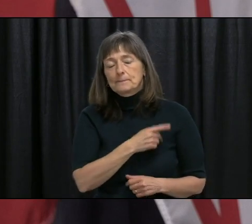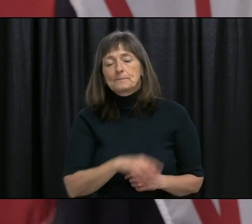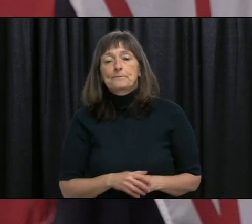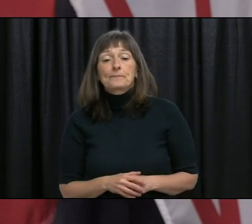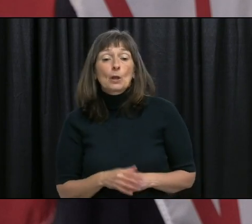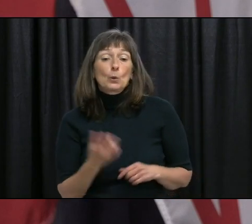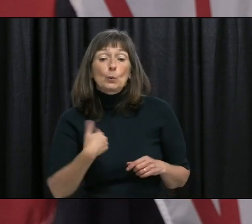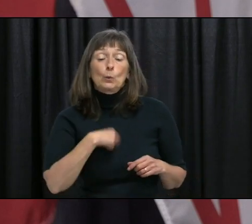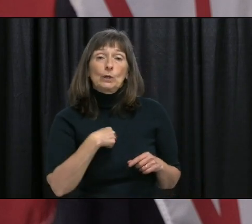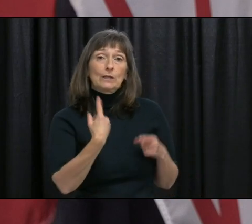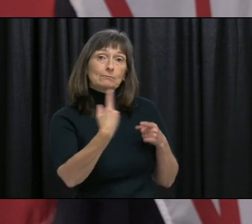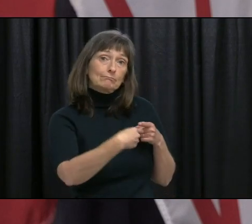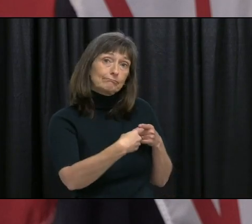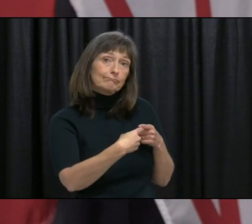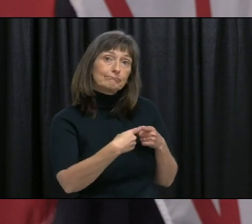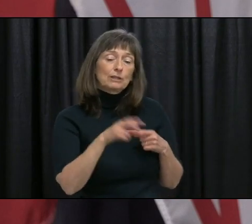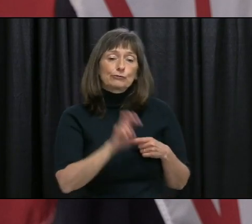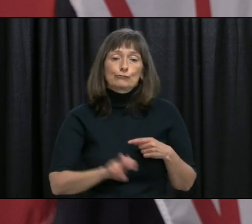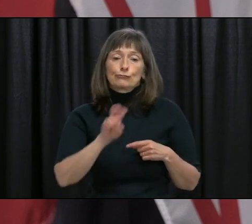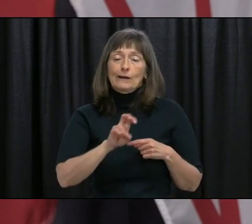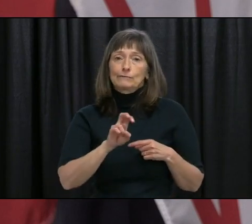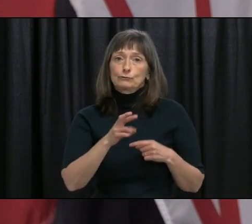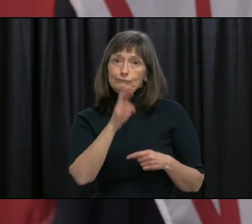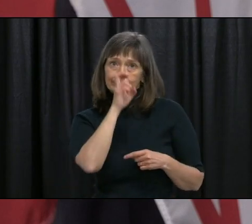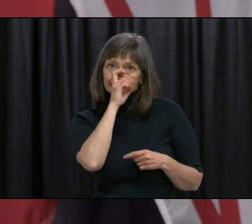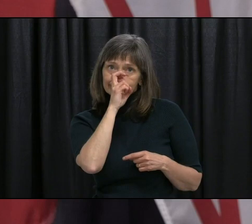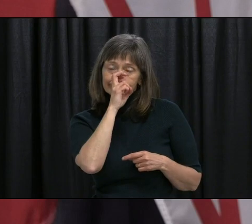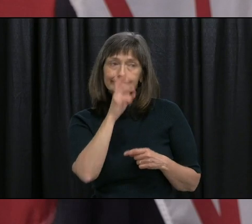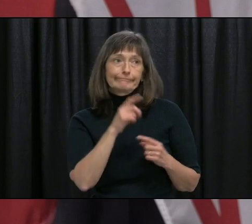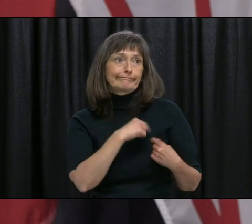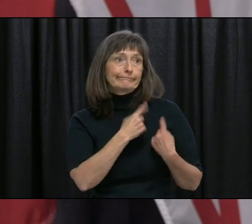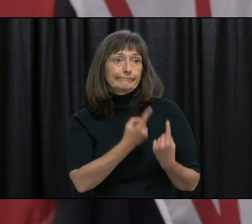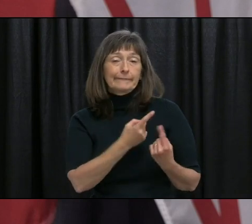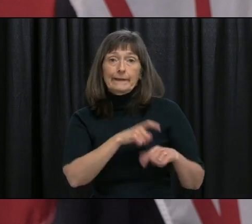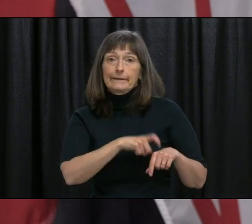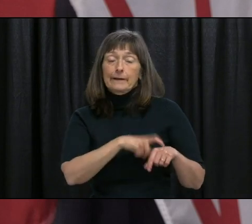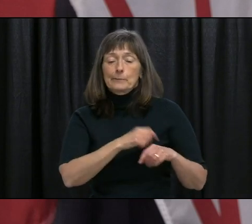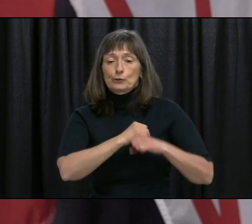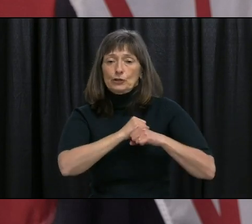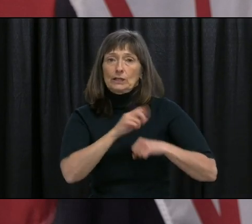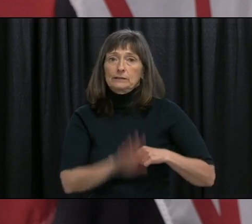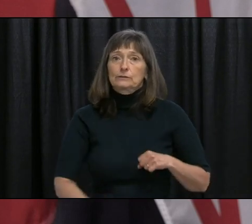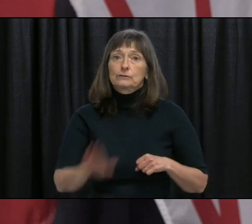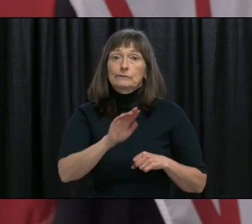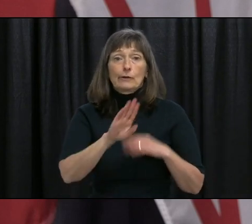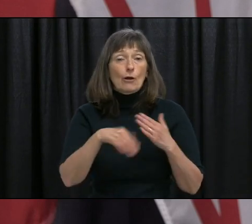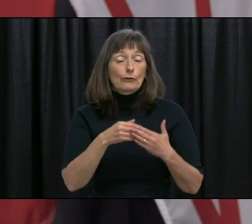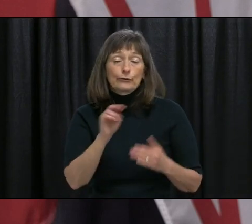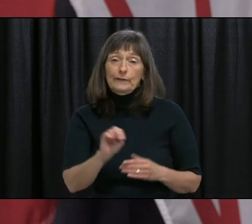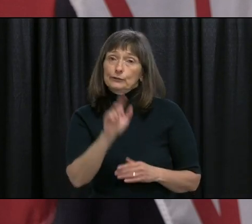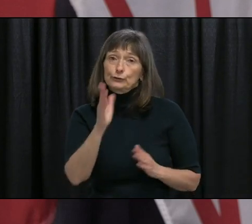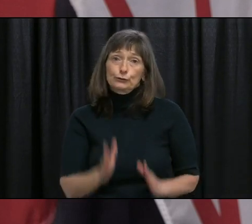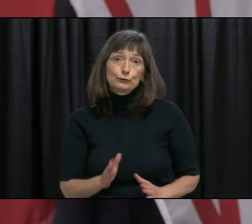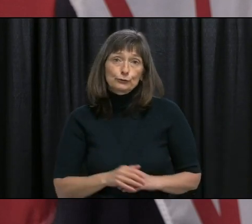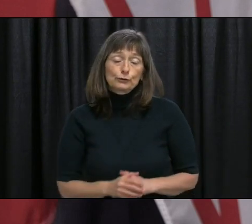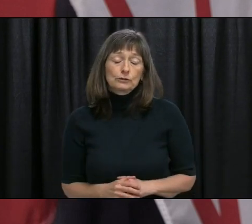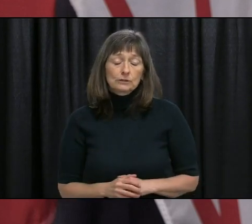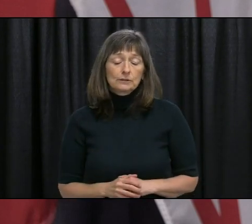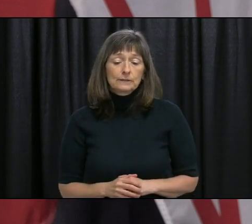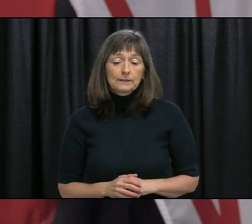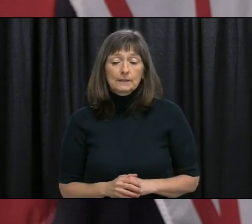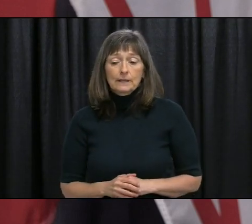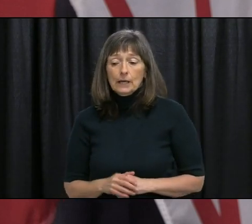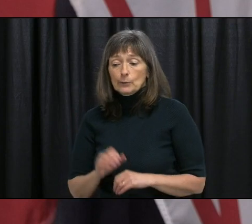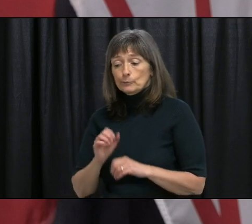those restrictions on travel, were put in place at a time so we could protect Newfoundlanders and Labradorians. And when we working with public